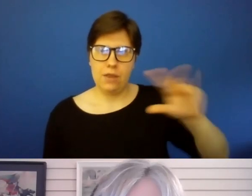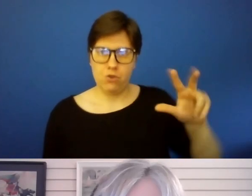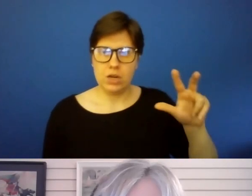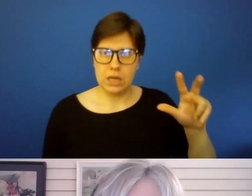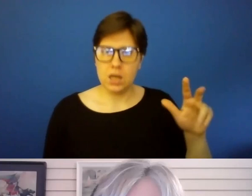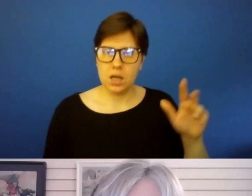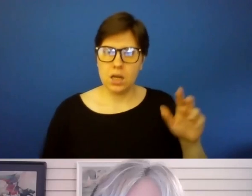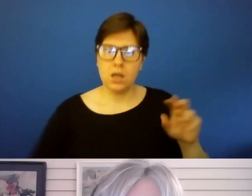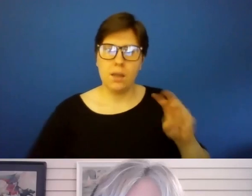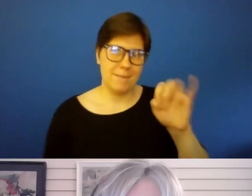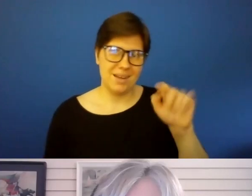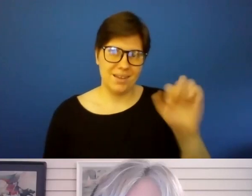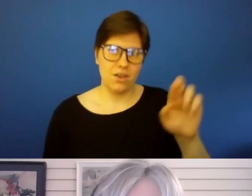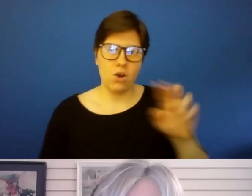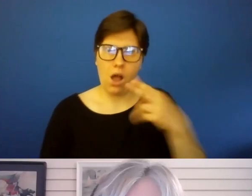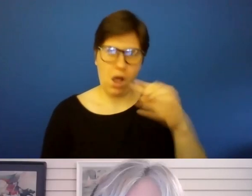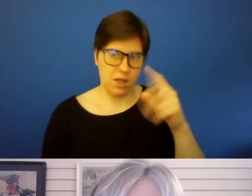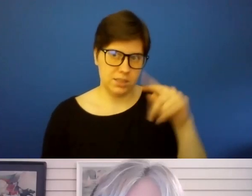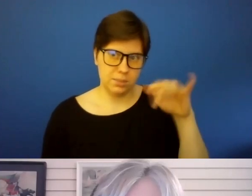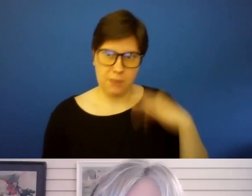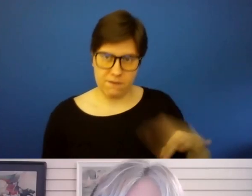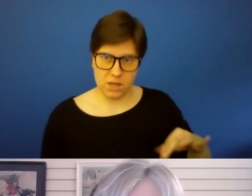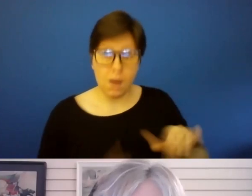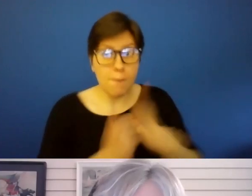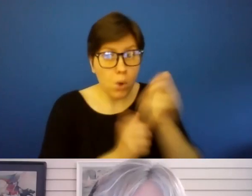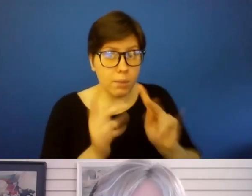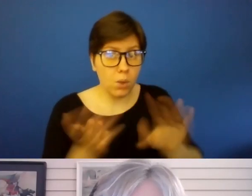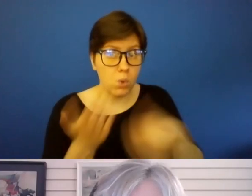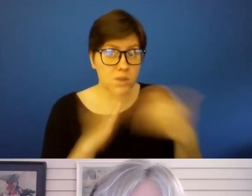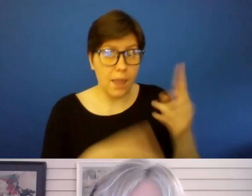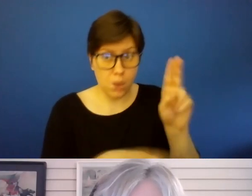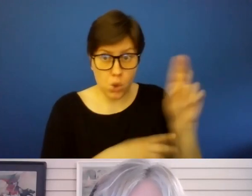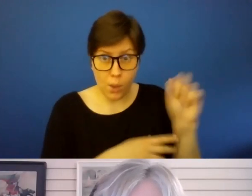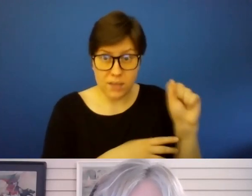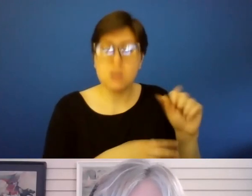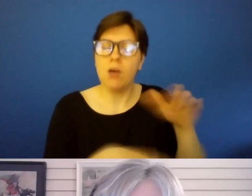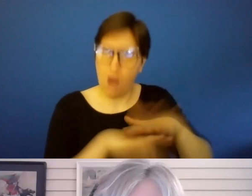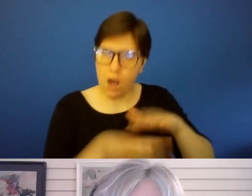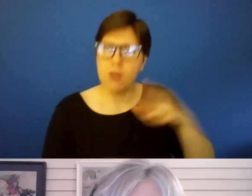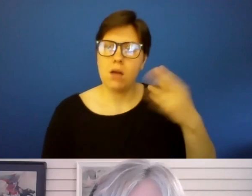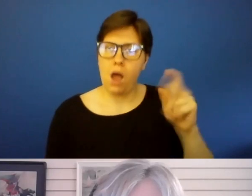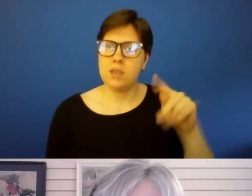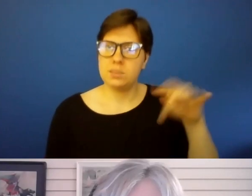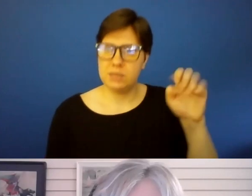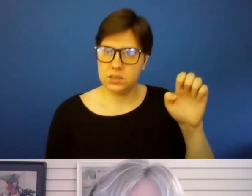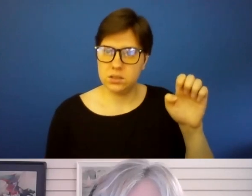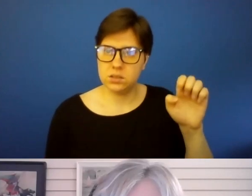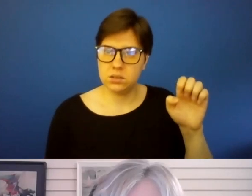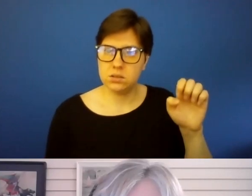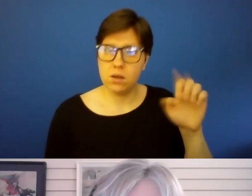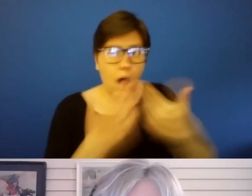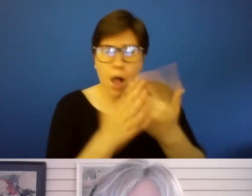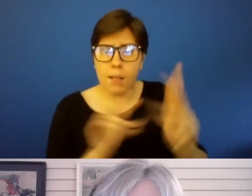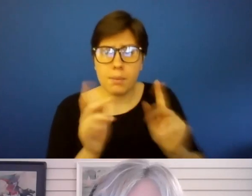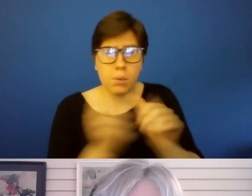right? Most people that die every year in the United States are on hospice. Meaning, and all the people with cancer,